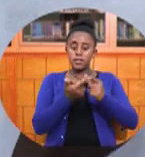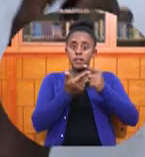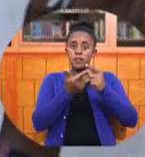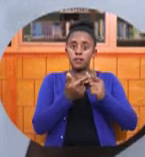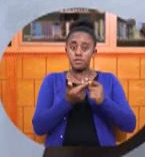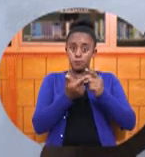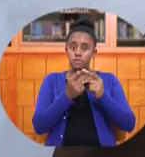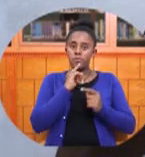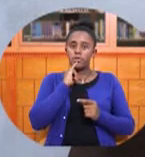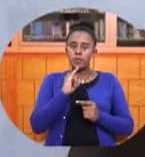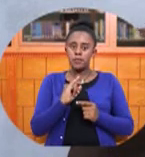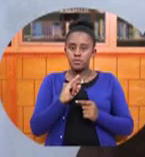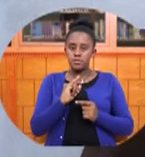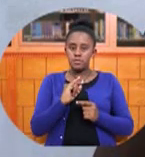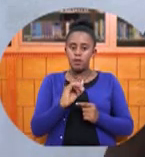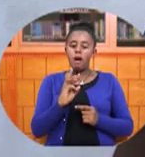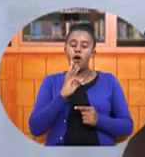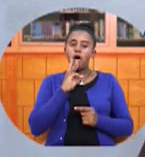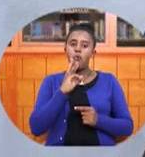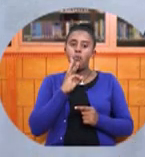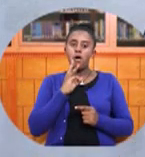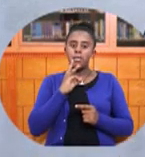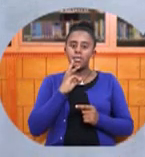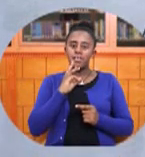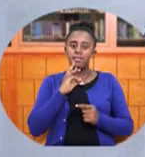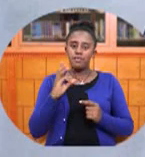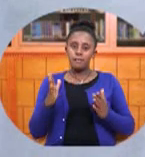is aquatic animal.